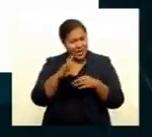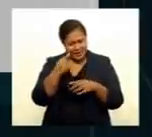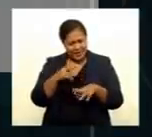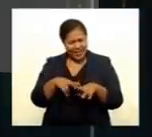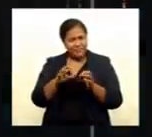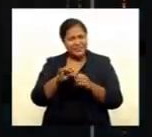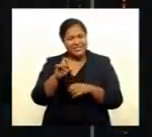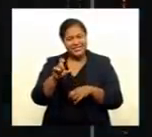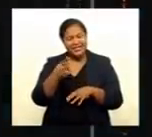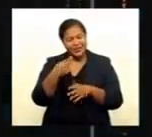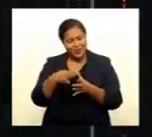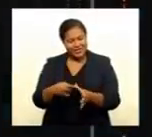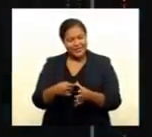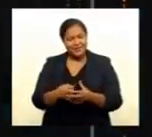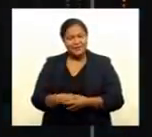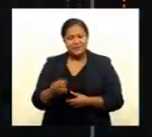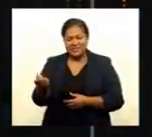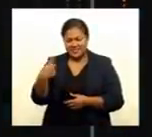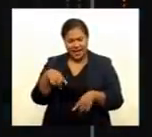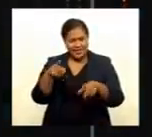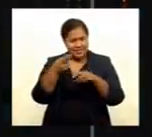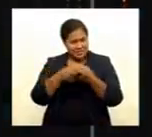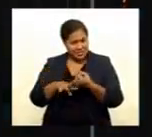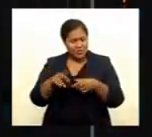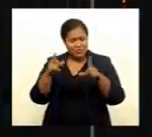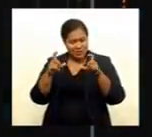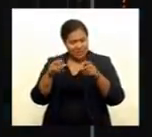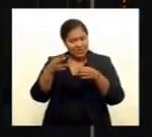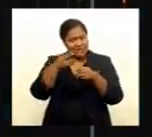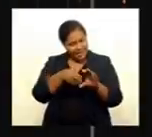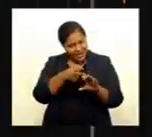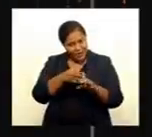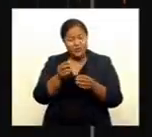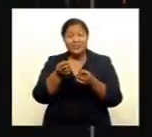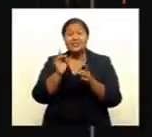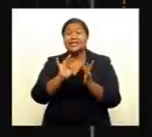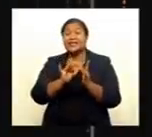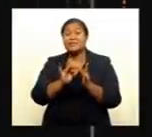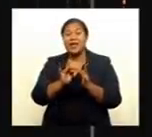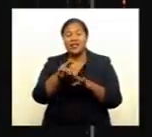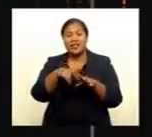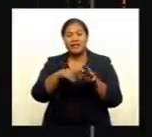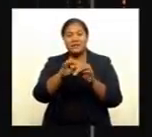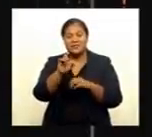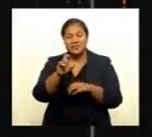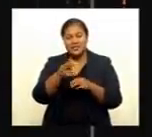fbcnews.com.fj, to answer. Send us newsworthy pictures and videos. Email